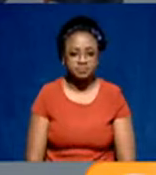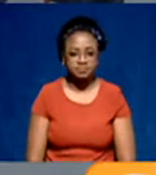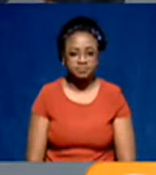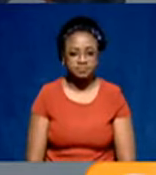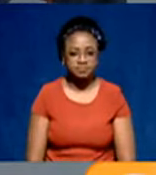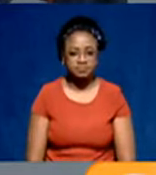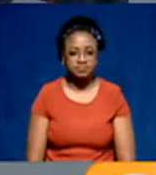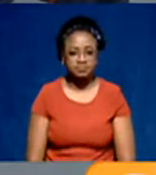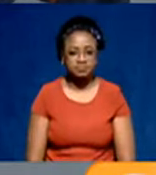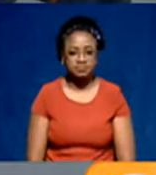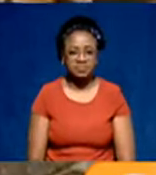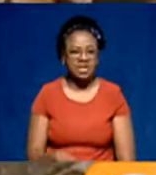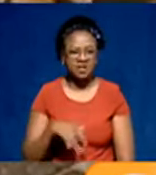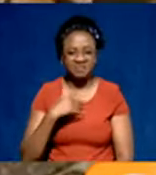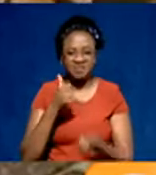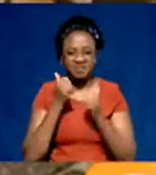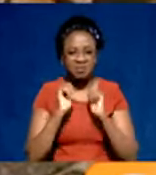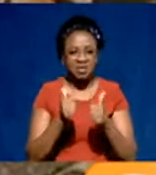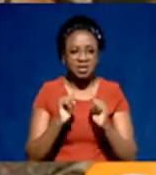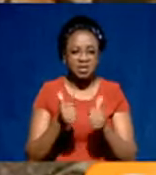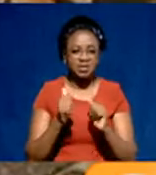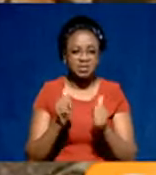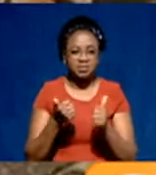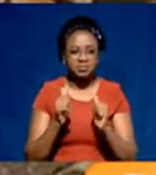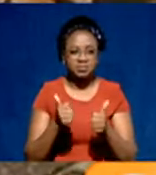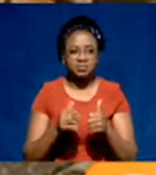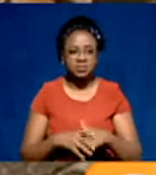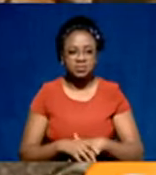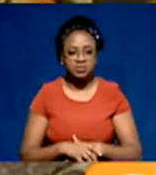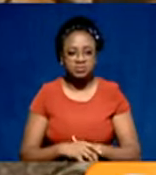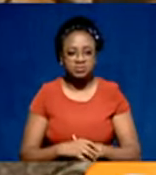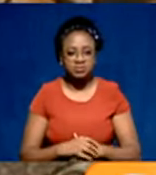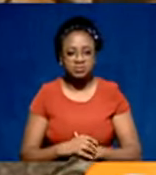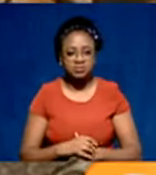I felt fantastic. Nilifurahi sana.